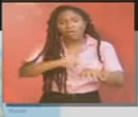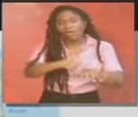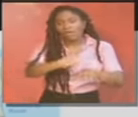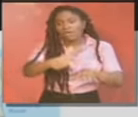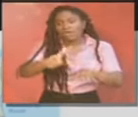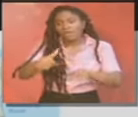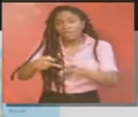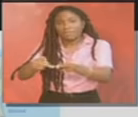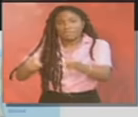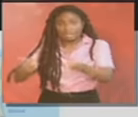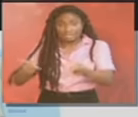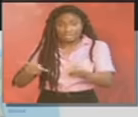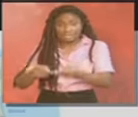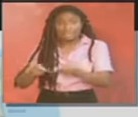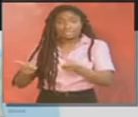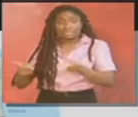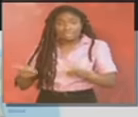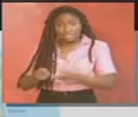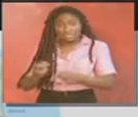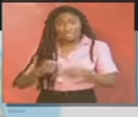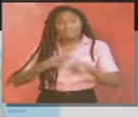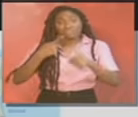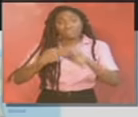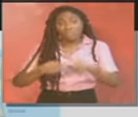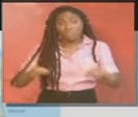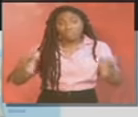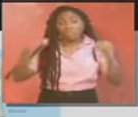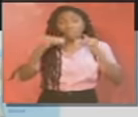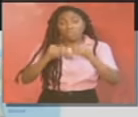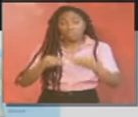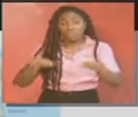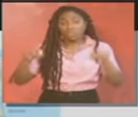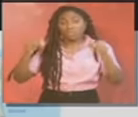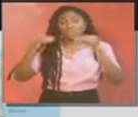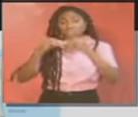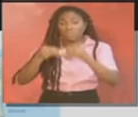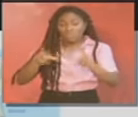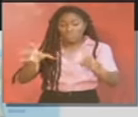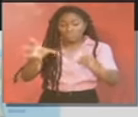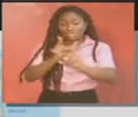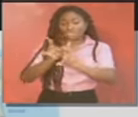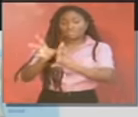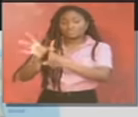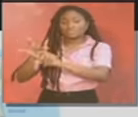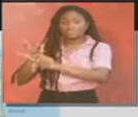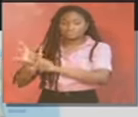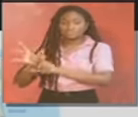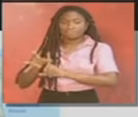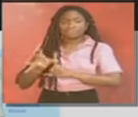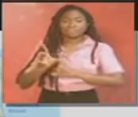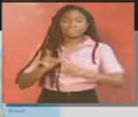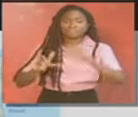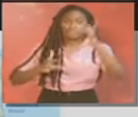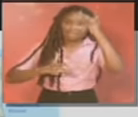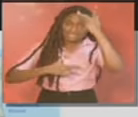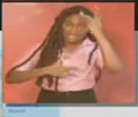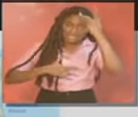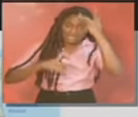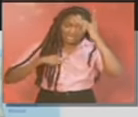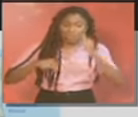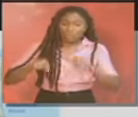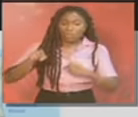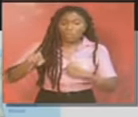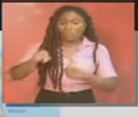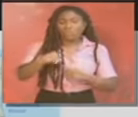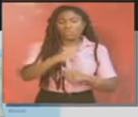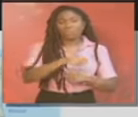an increase in number of these yellow dots, increasing numbers of cases being identified across a